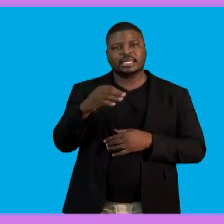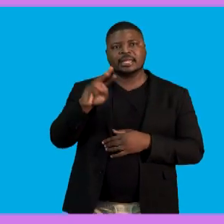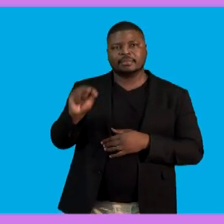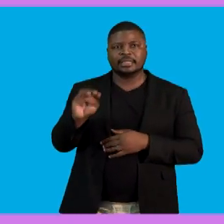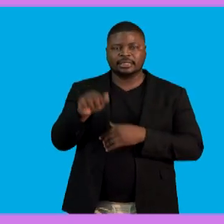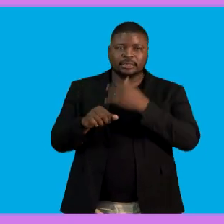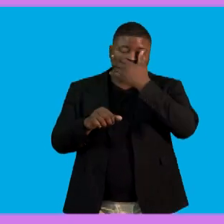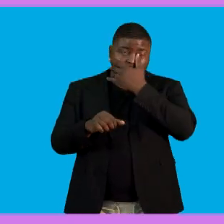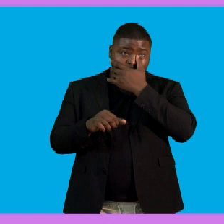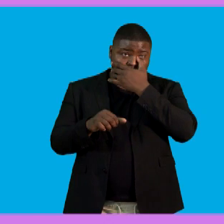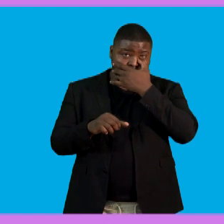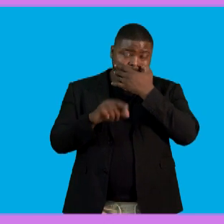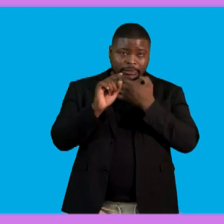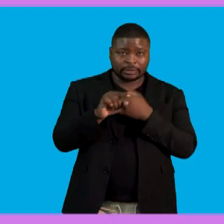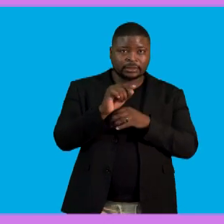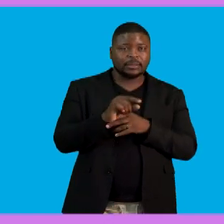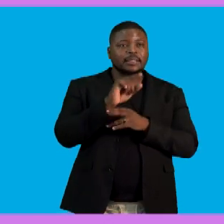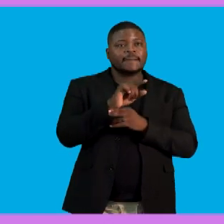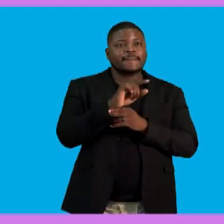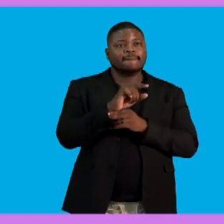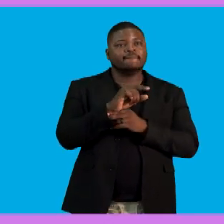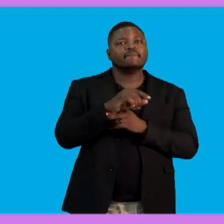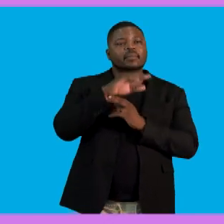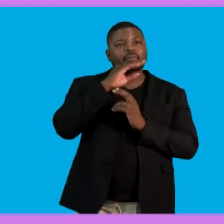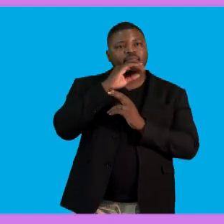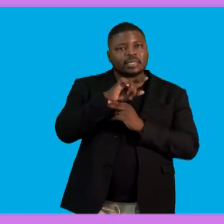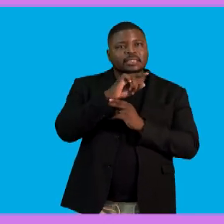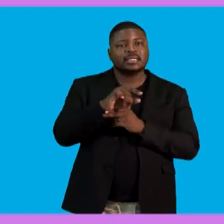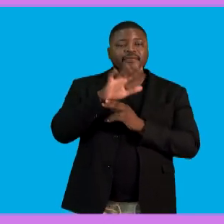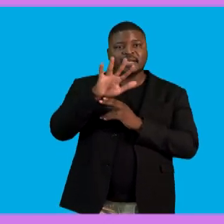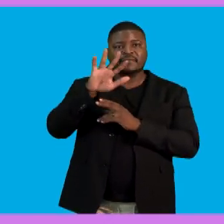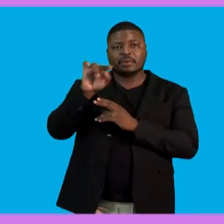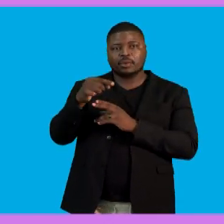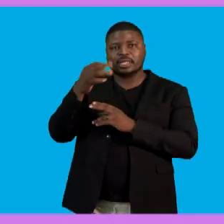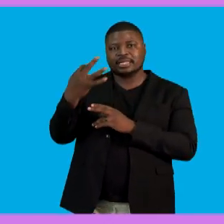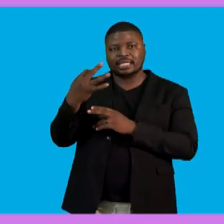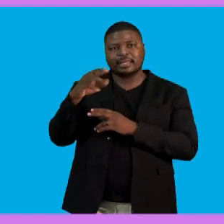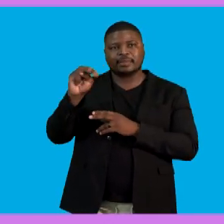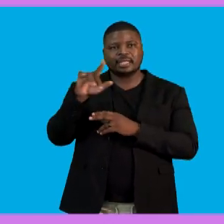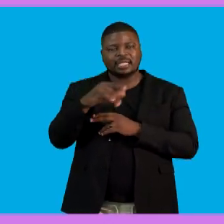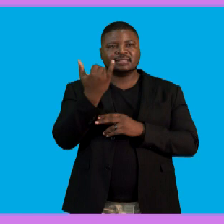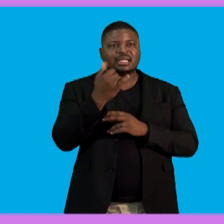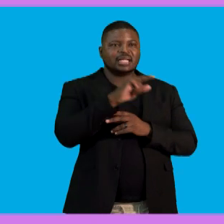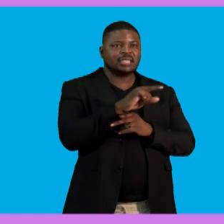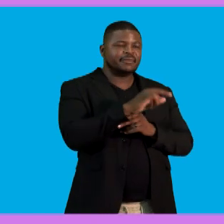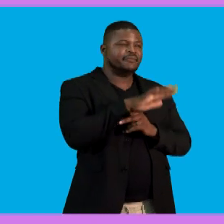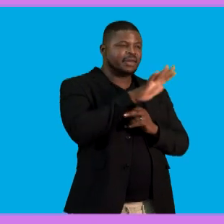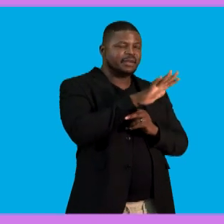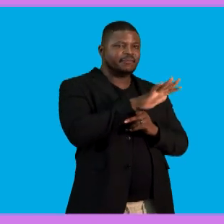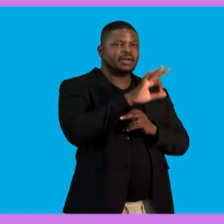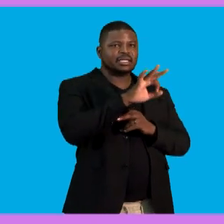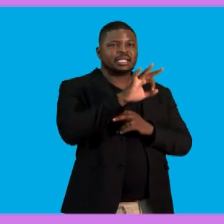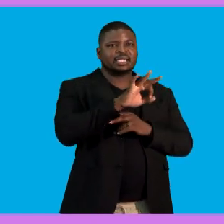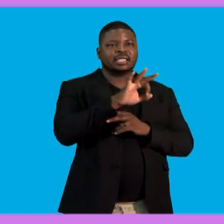5.3 meters. It means 530 centimeters can be expressed as 5.3 meters. The next question